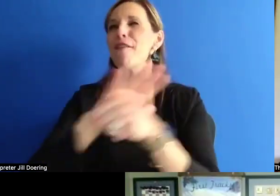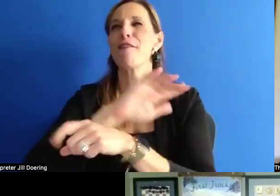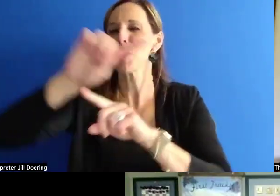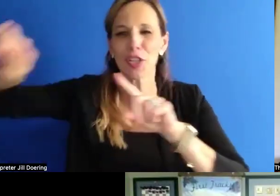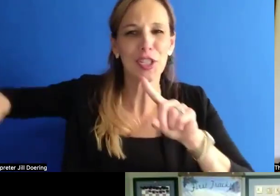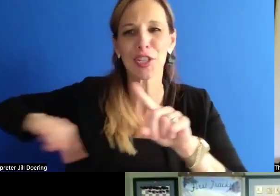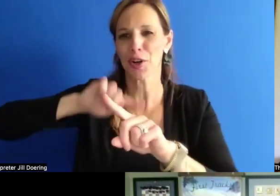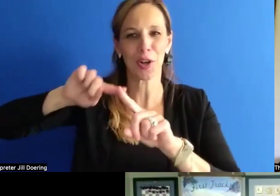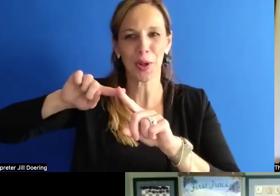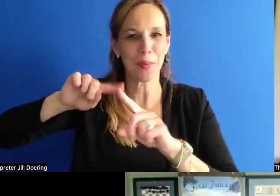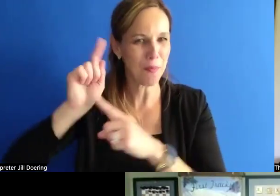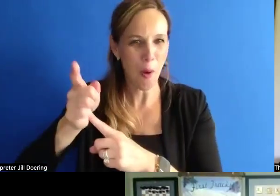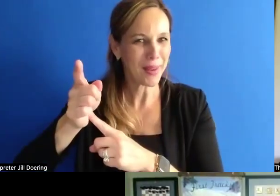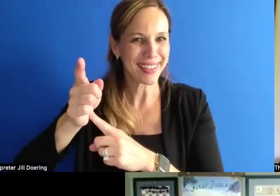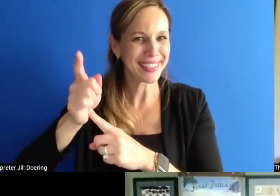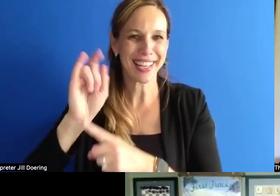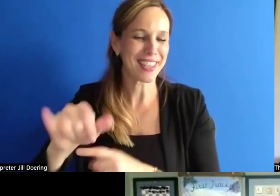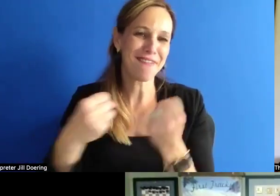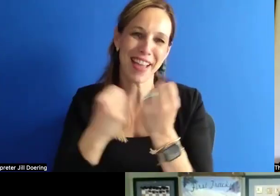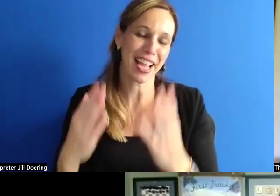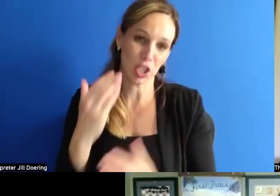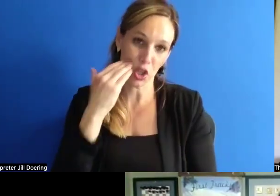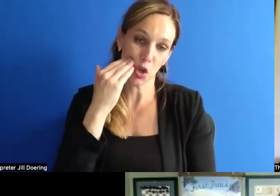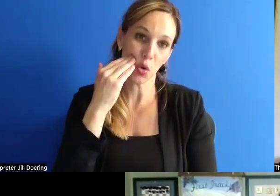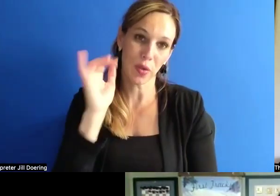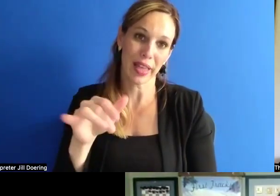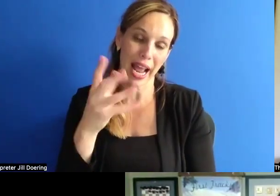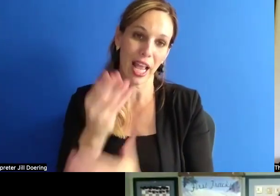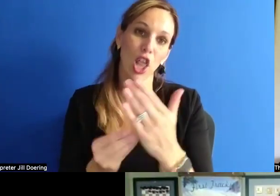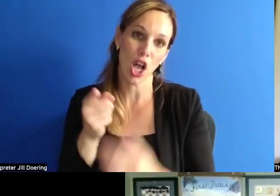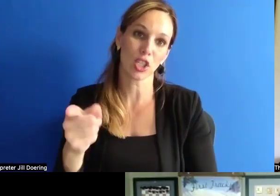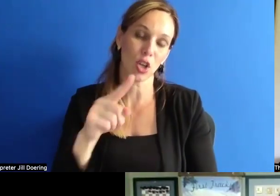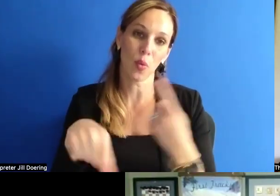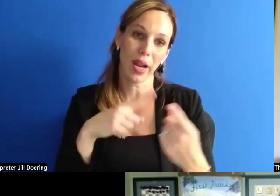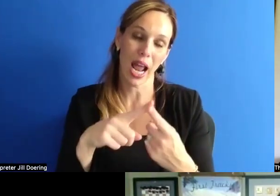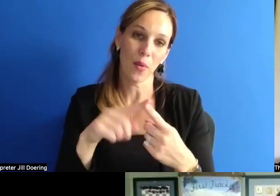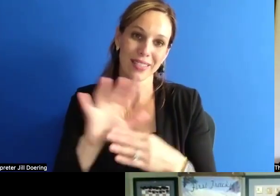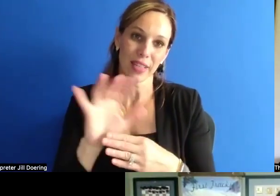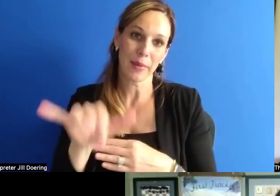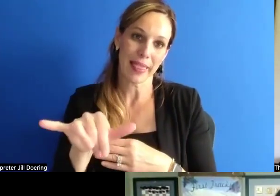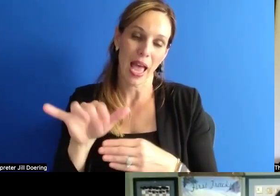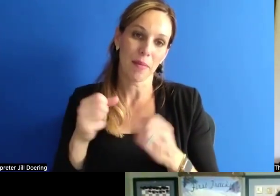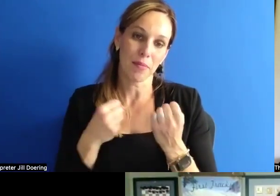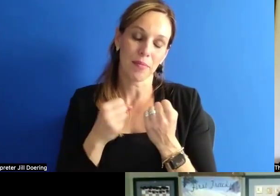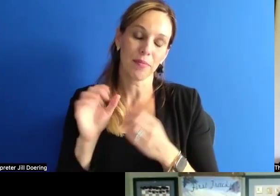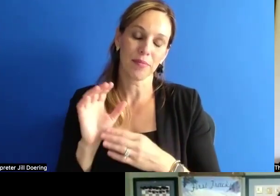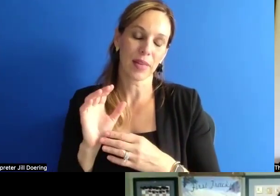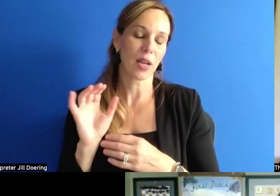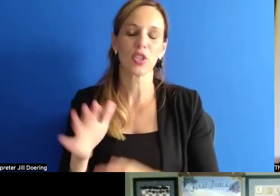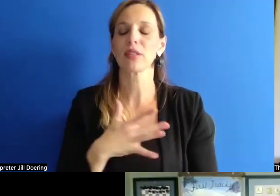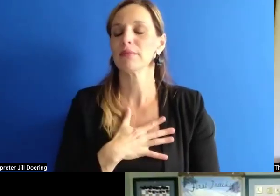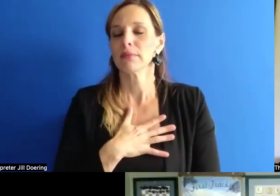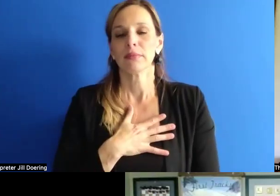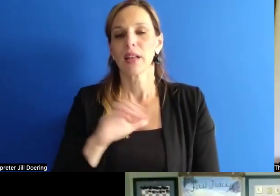the fans, and they all knew that I lost her when I was shooting that movie, and it was just so cathartic and